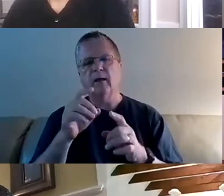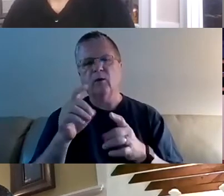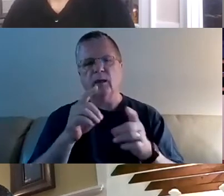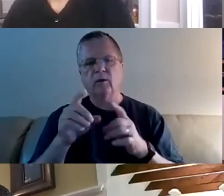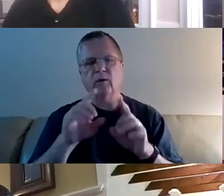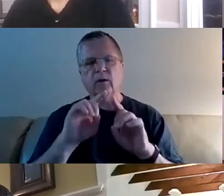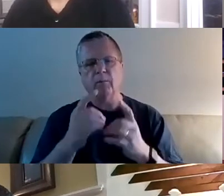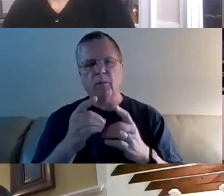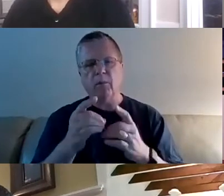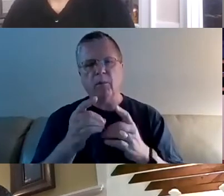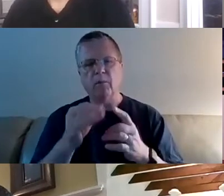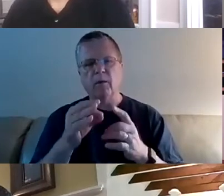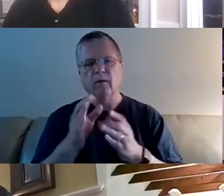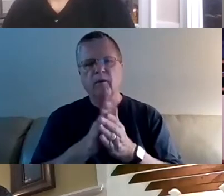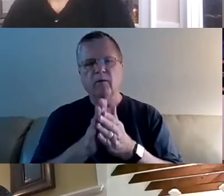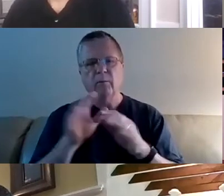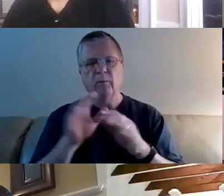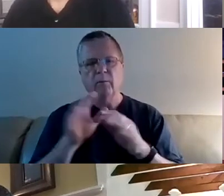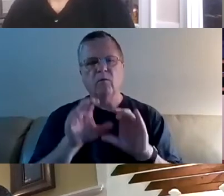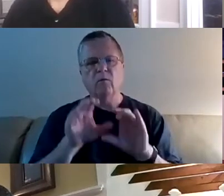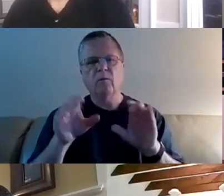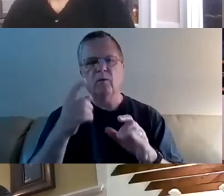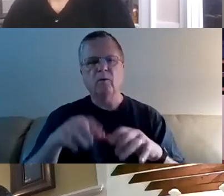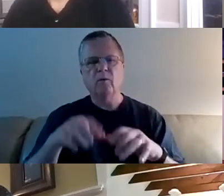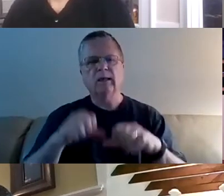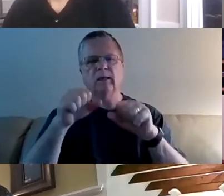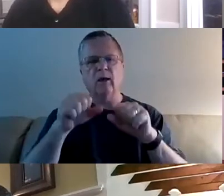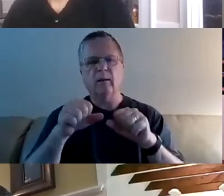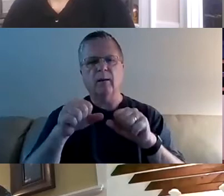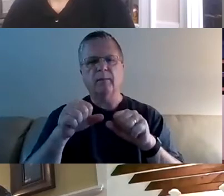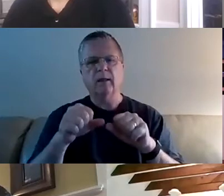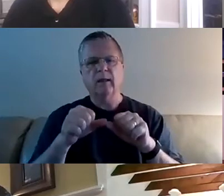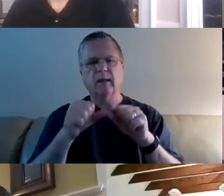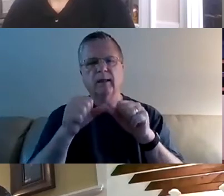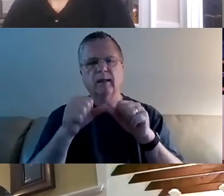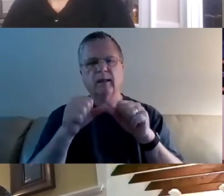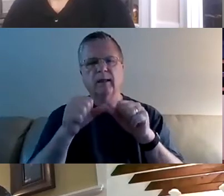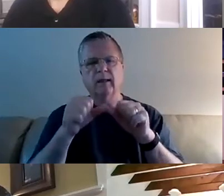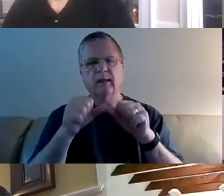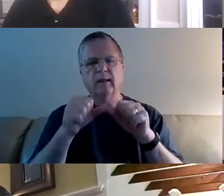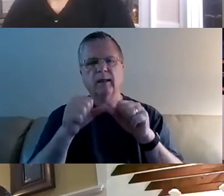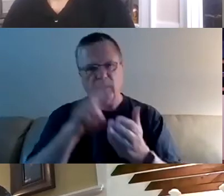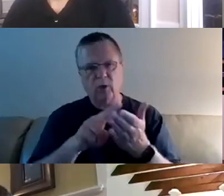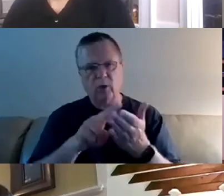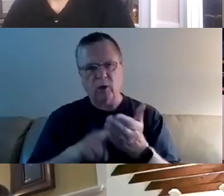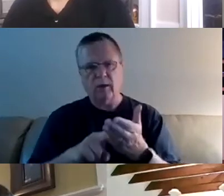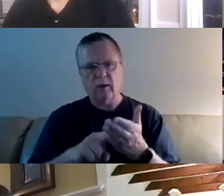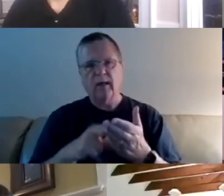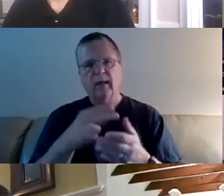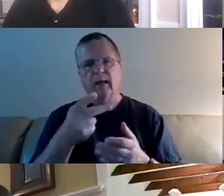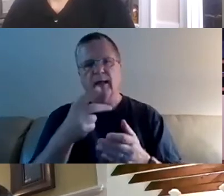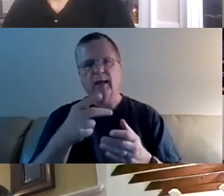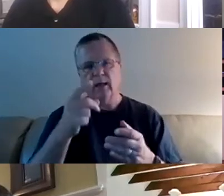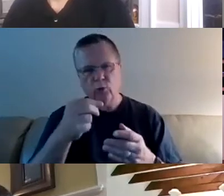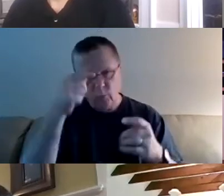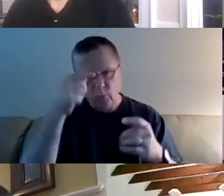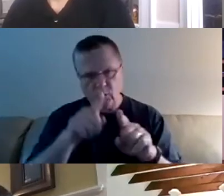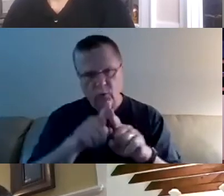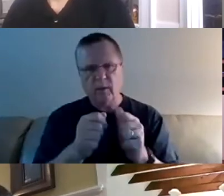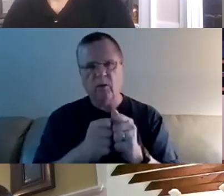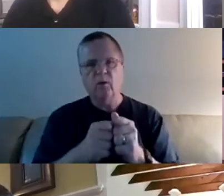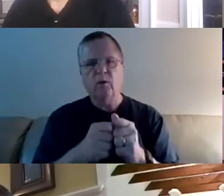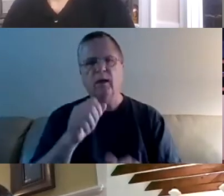of the city to adopt an existing government contract and enter into any related agreement with